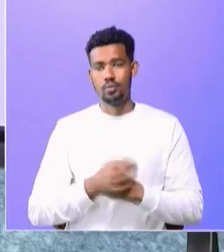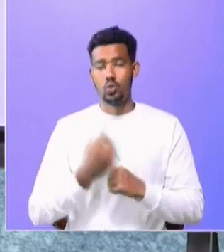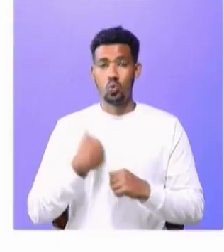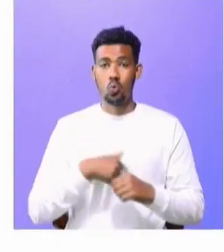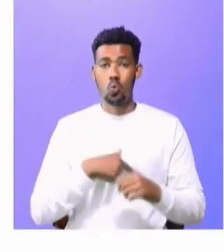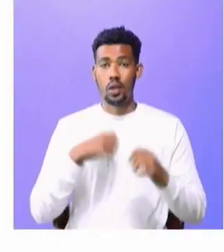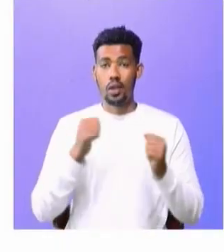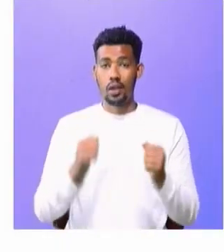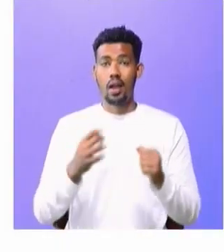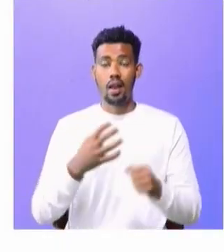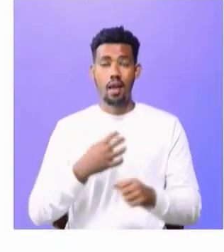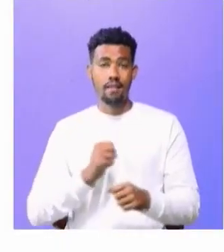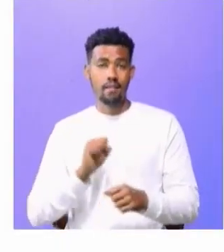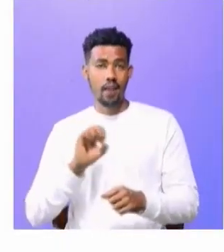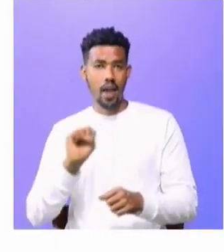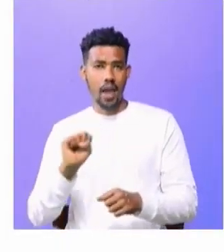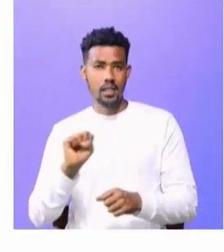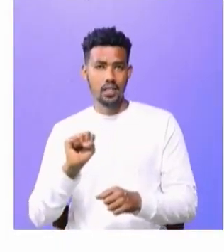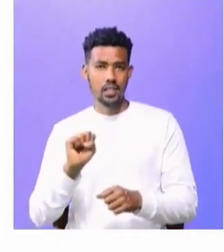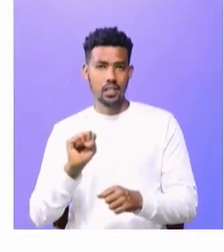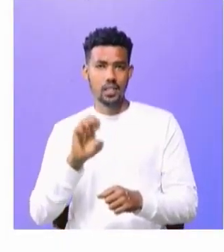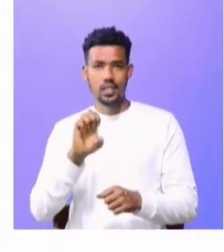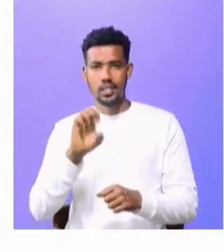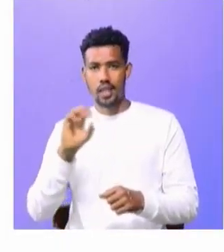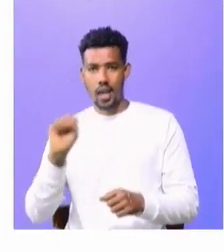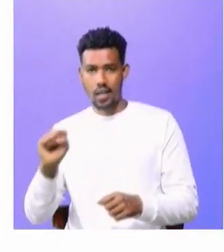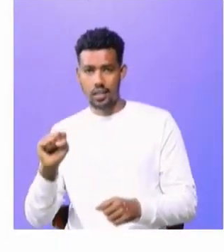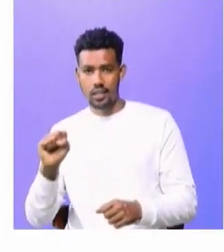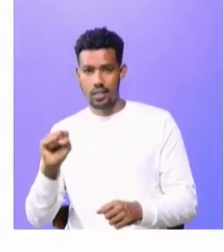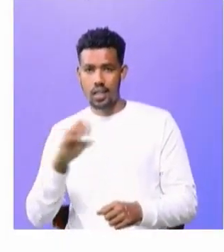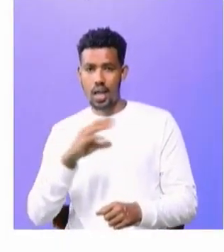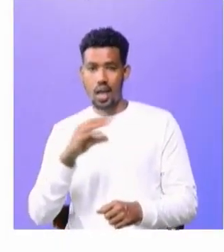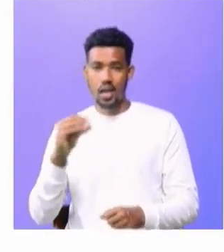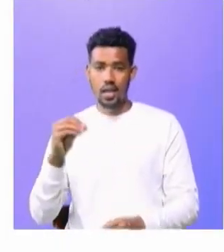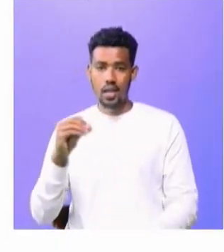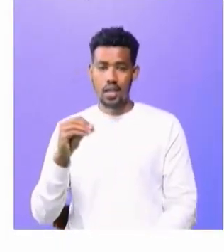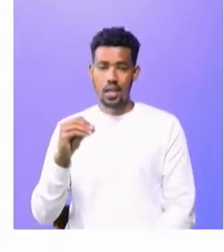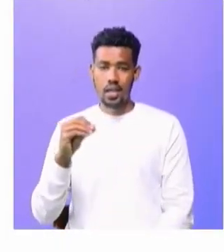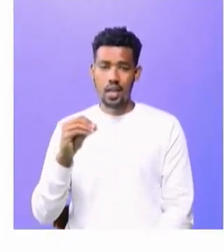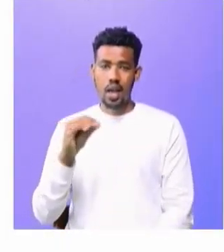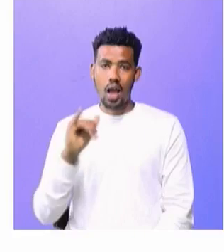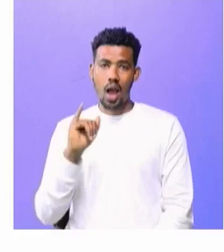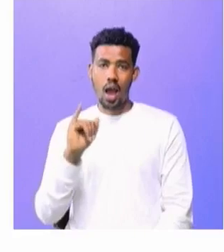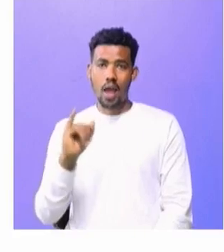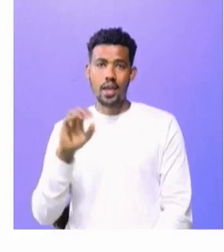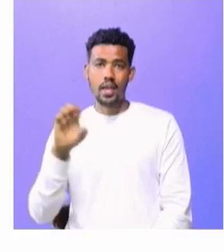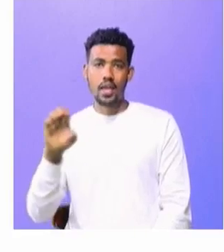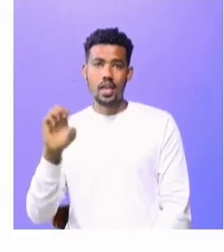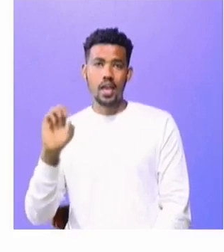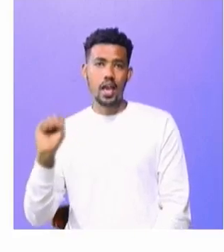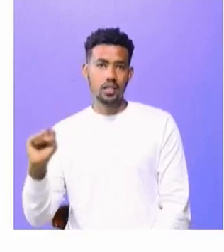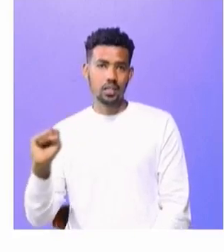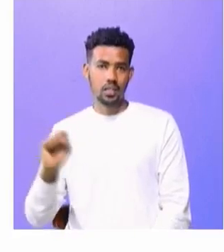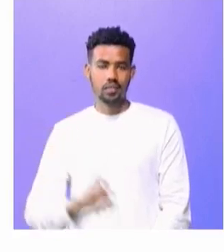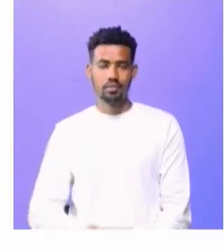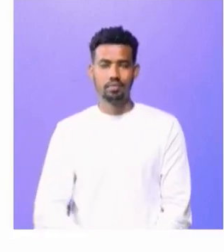have es, es, and also here ies.